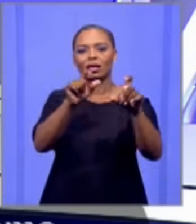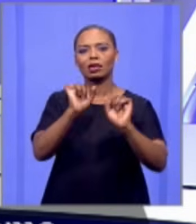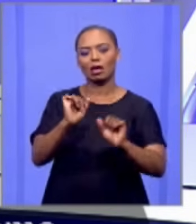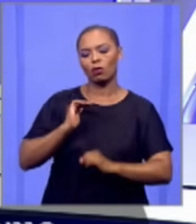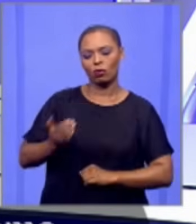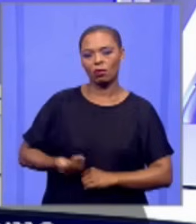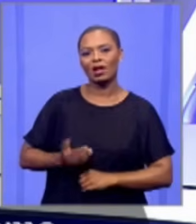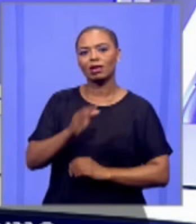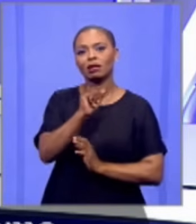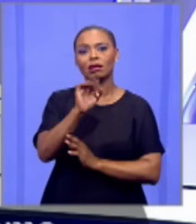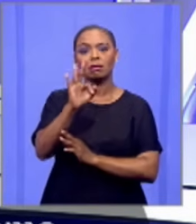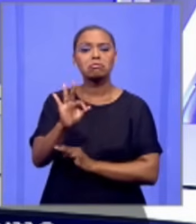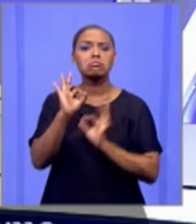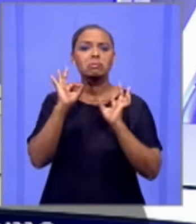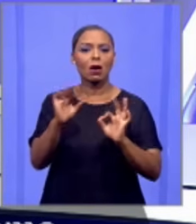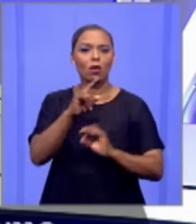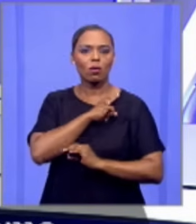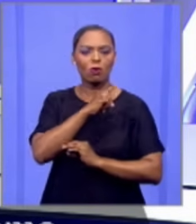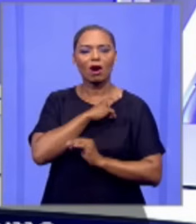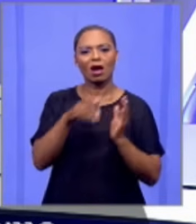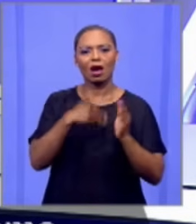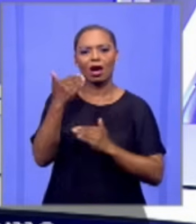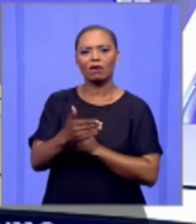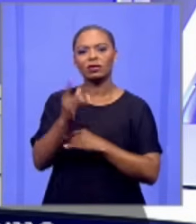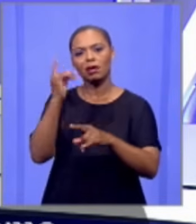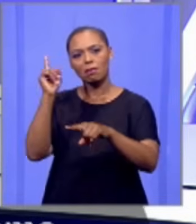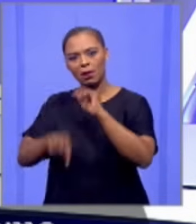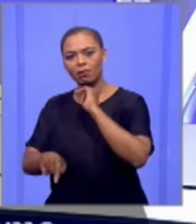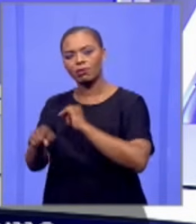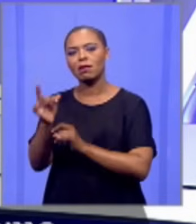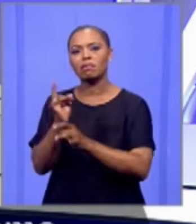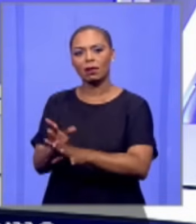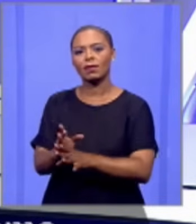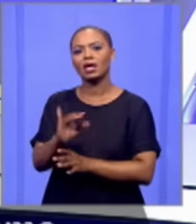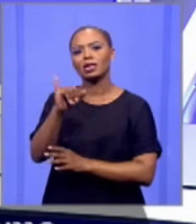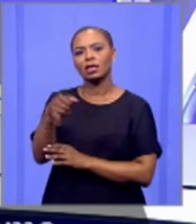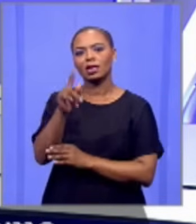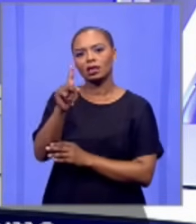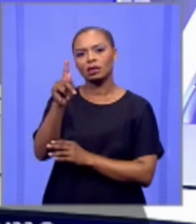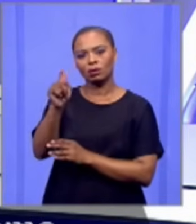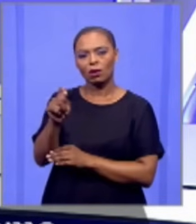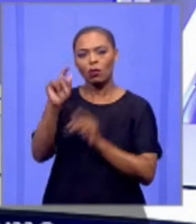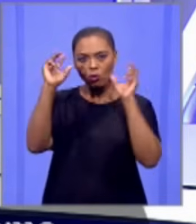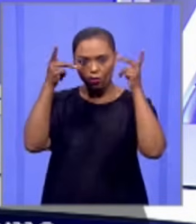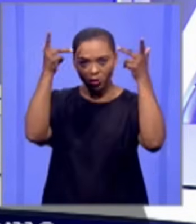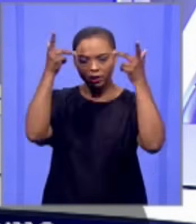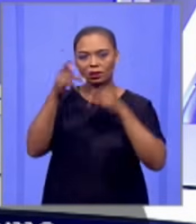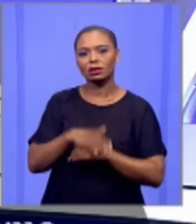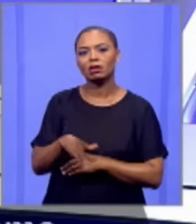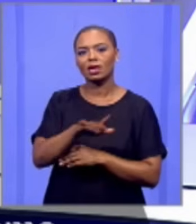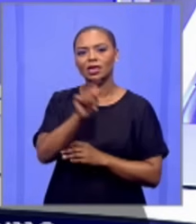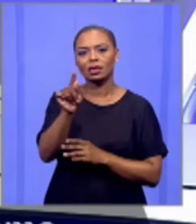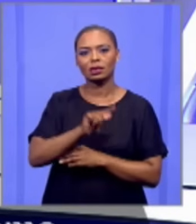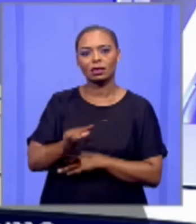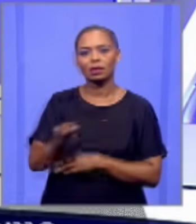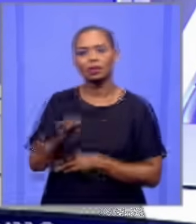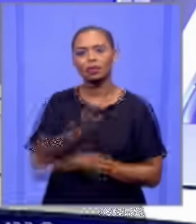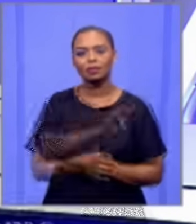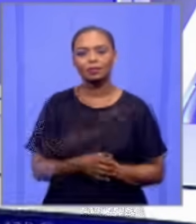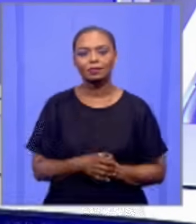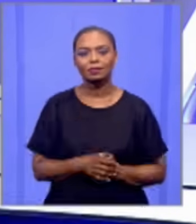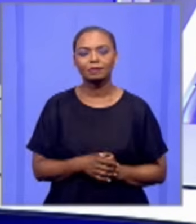basadi ya CAF gabotse ka morago ga go fenya JKT Queens ya Tanzania ka dino tše